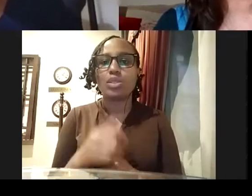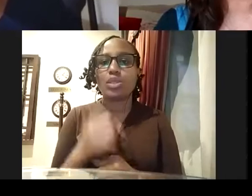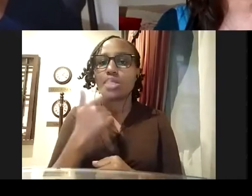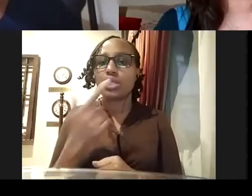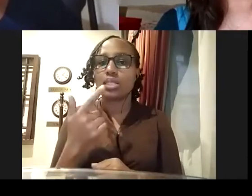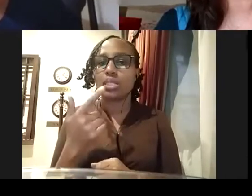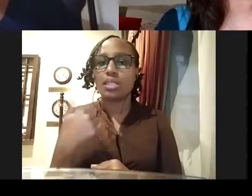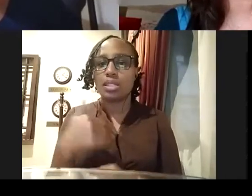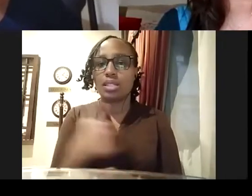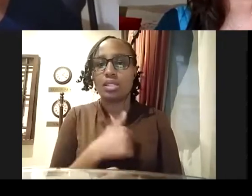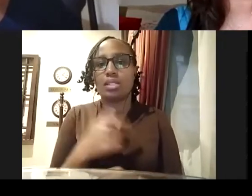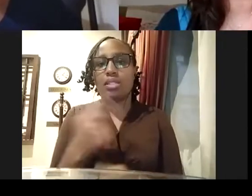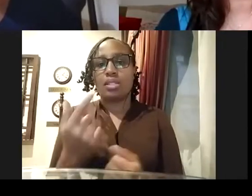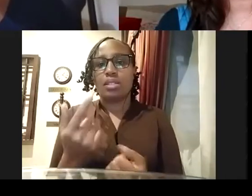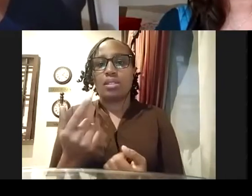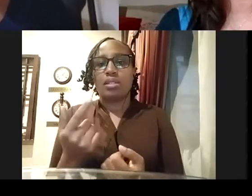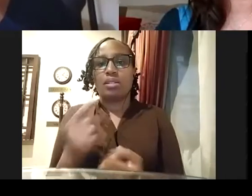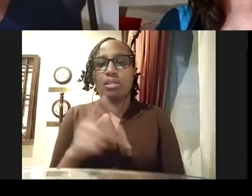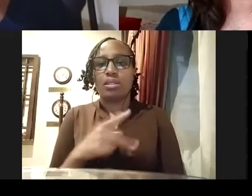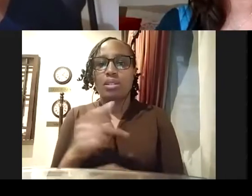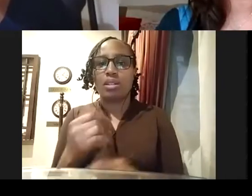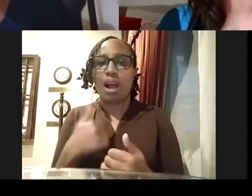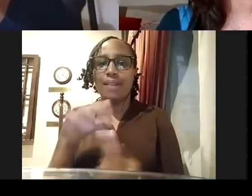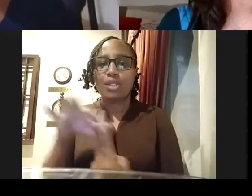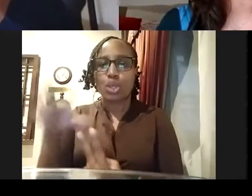admire the courage required to write The Havoc of Choice. Have you found the